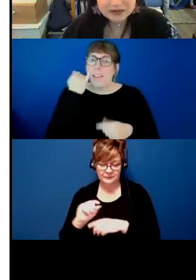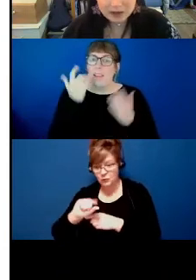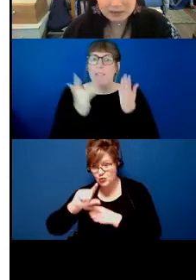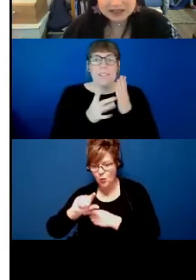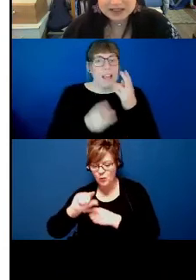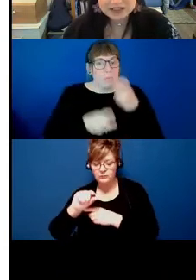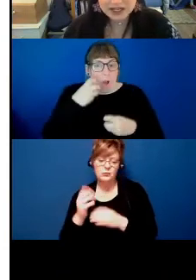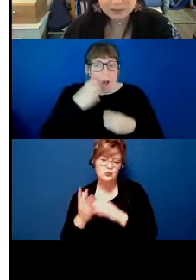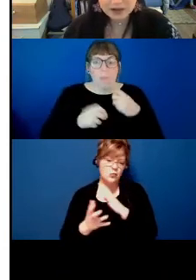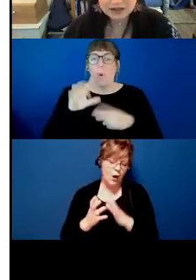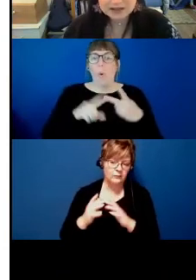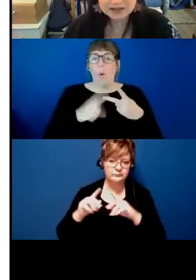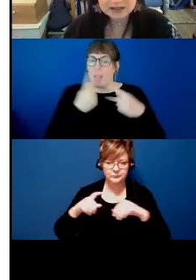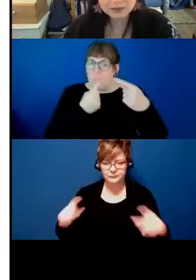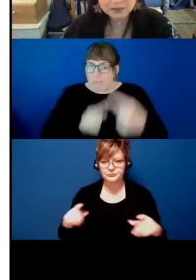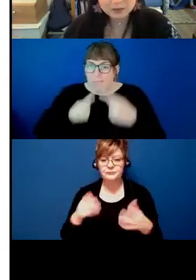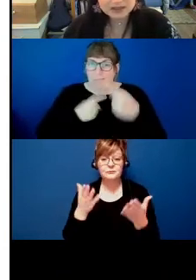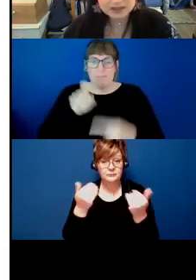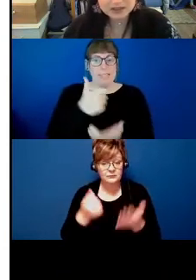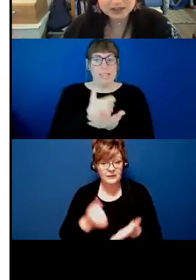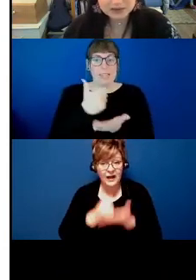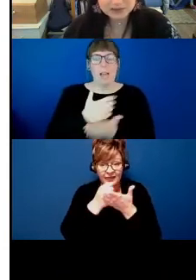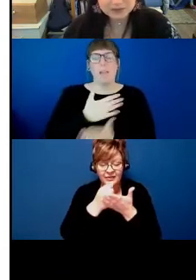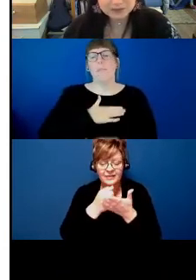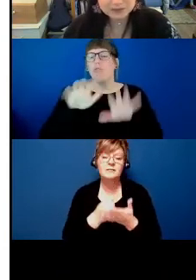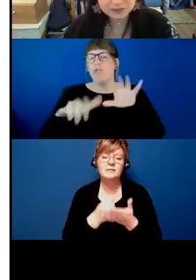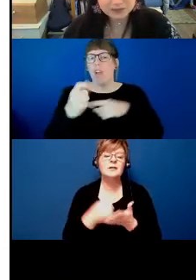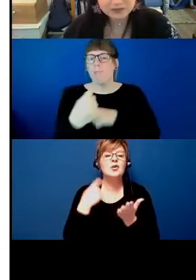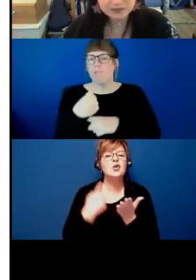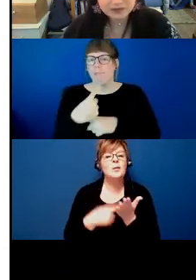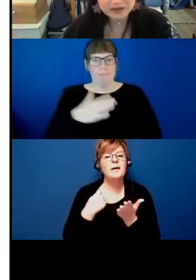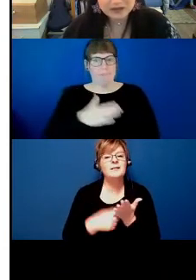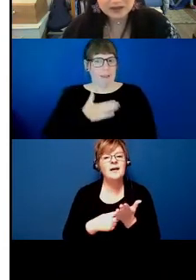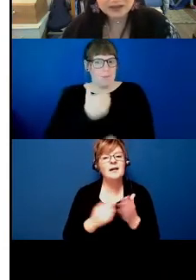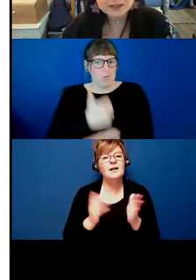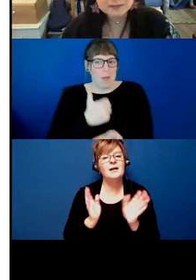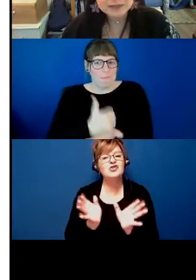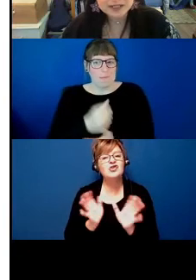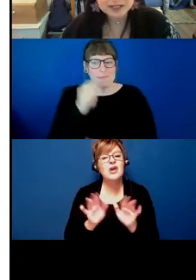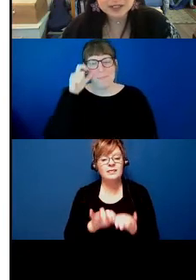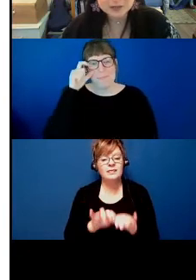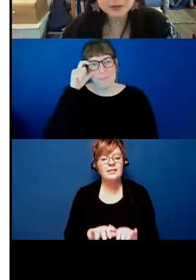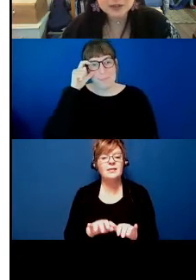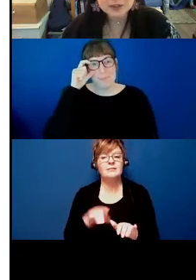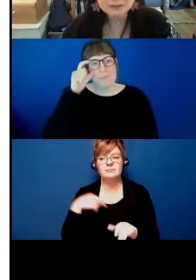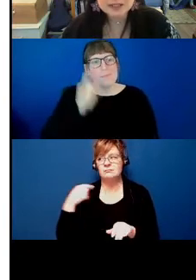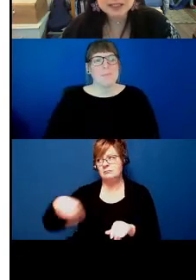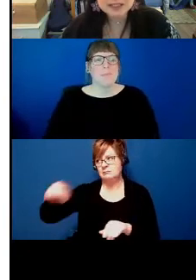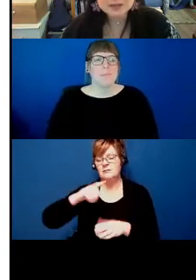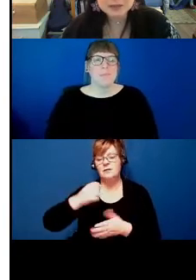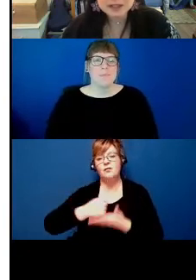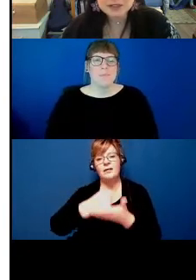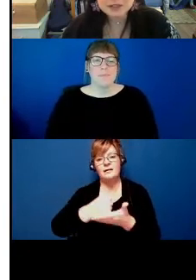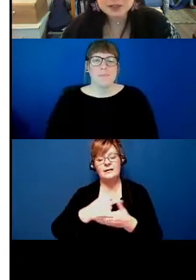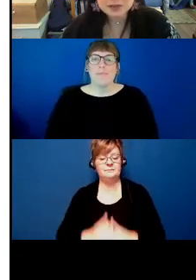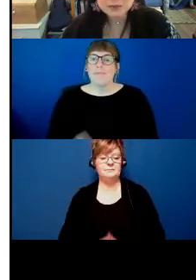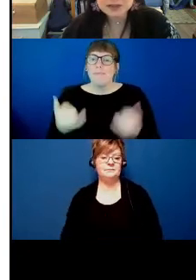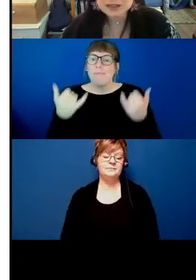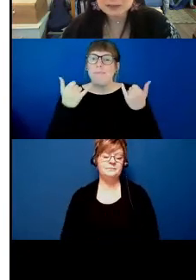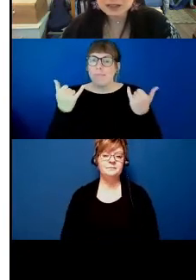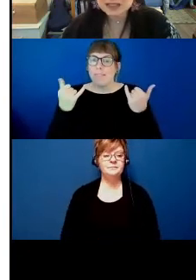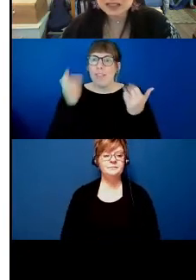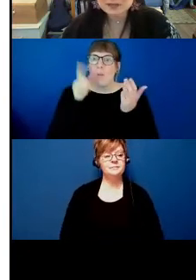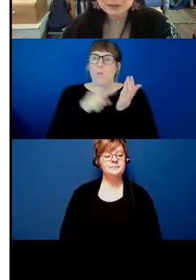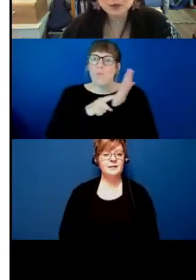please leave a comment in the chat box and someone will assist you. This presentation will feature pieces from individuals